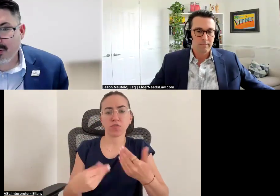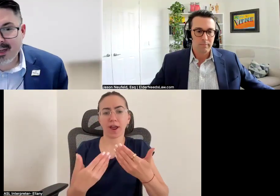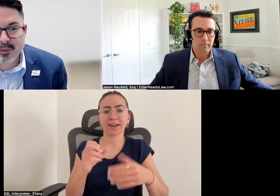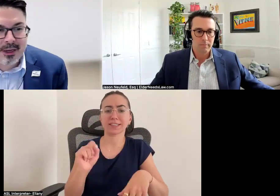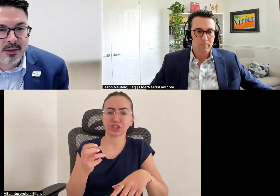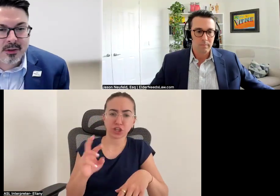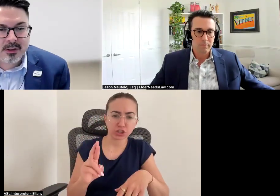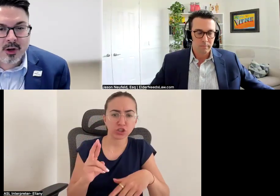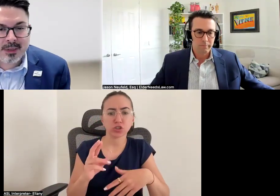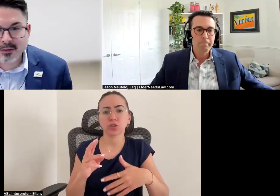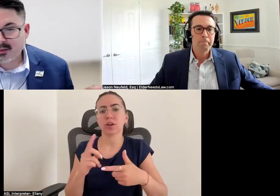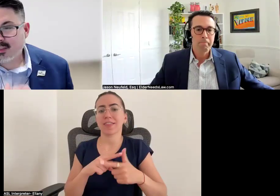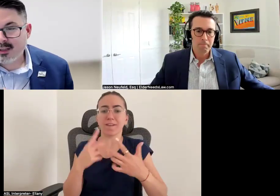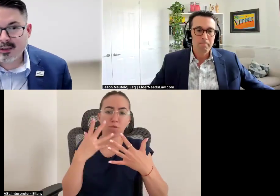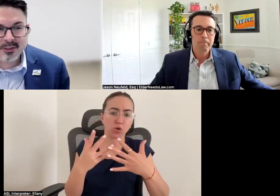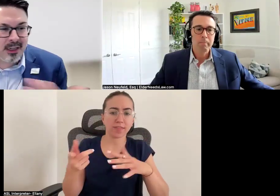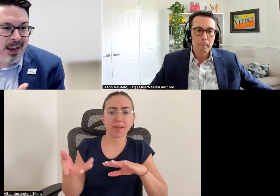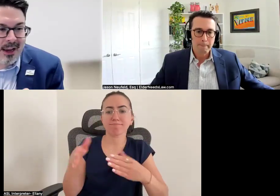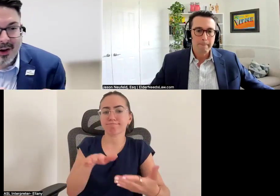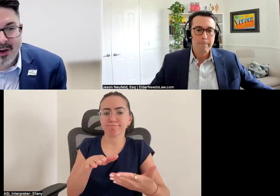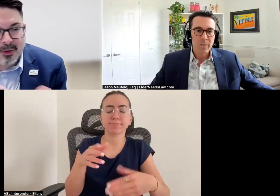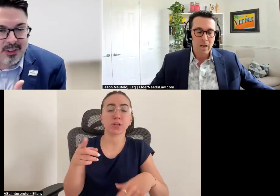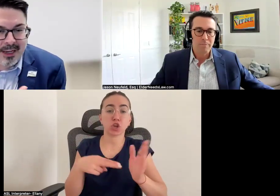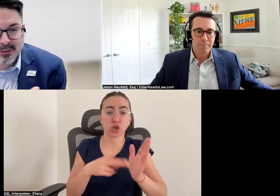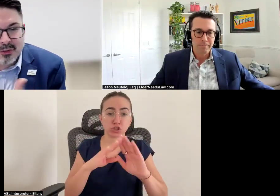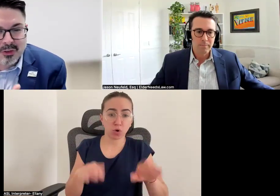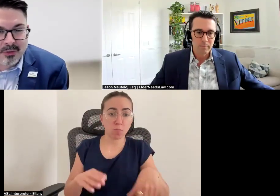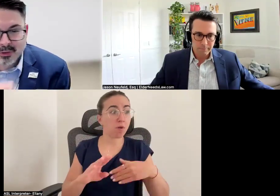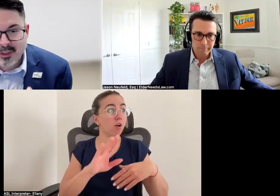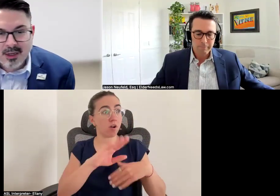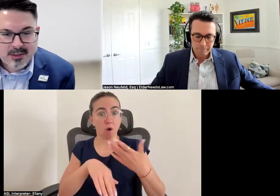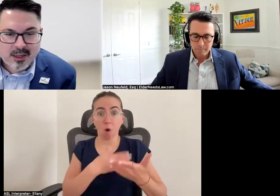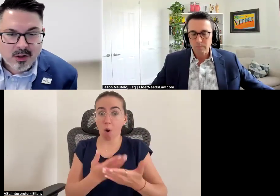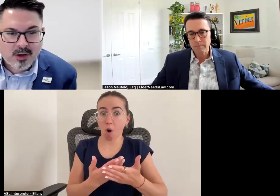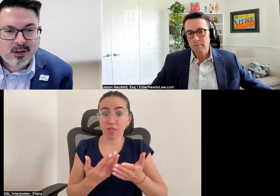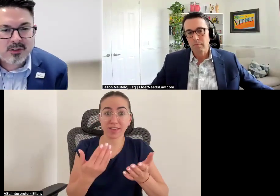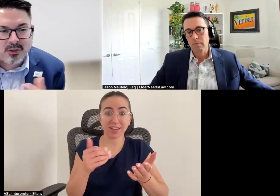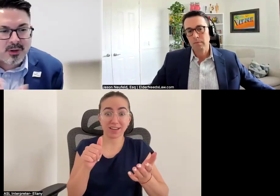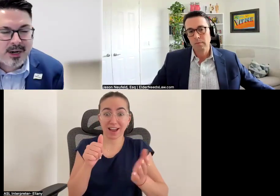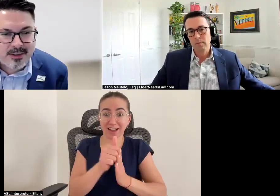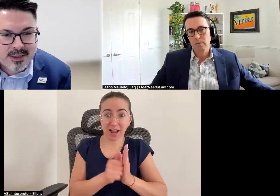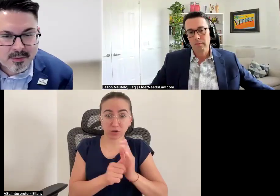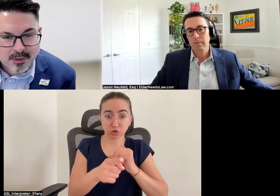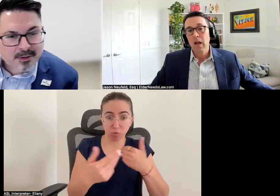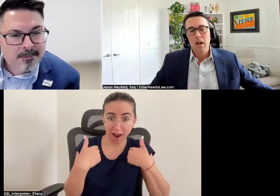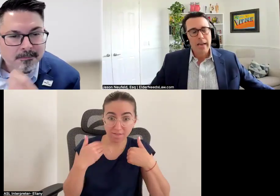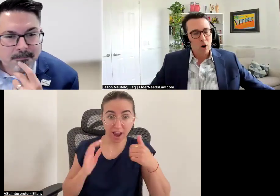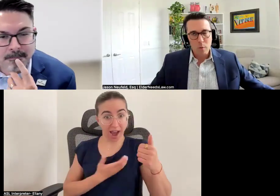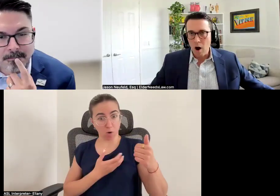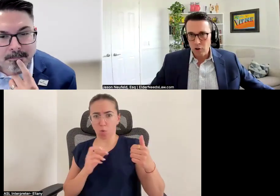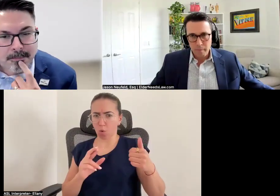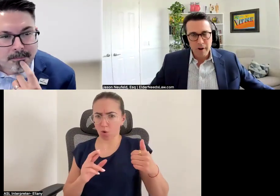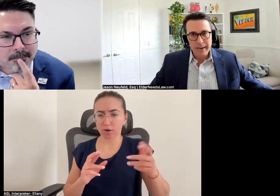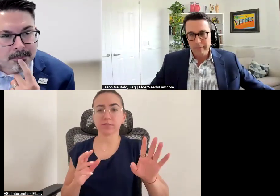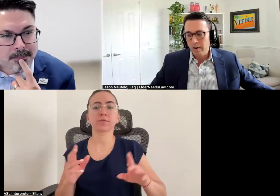unfortunately pass away in the nursing home. Now, does the state go say, hey, all those Yeah. accounts that you sheltered, is that all ours or how does that work? Yeah.